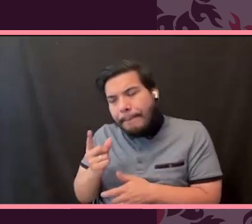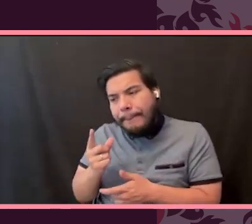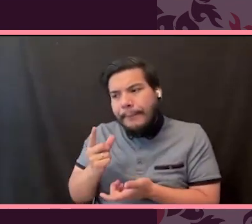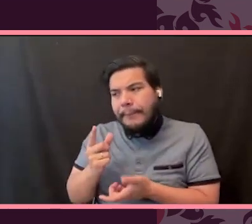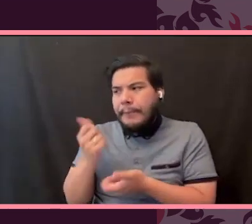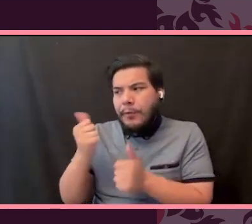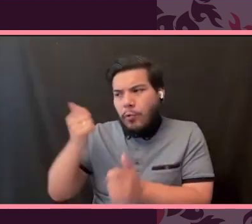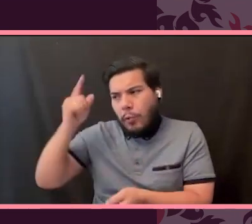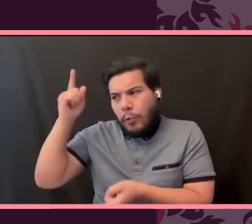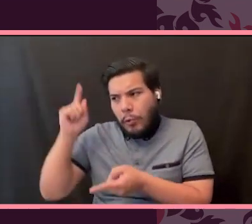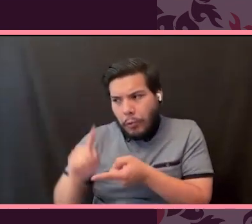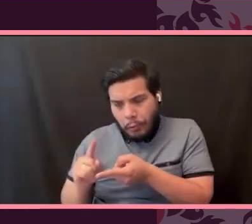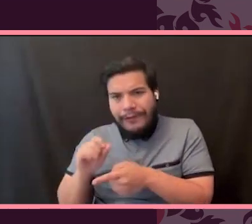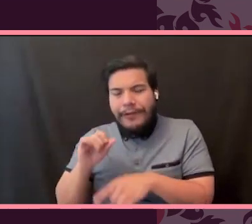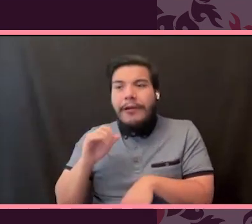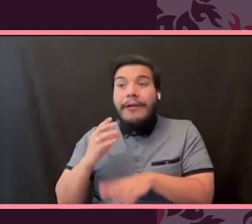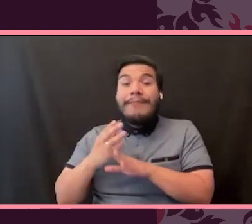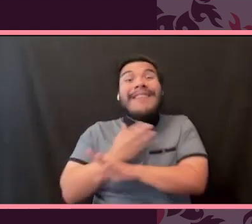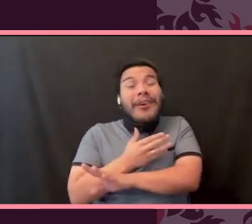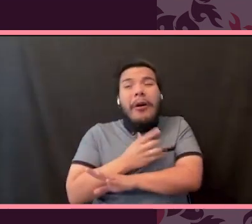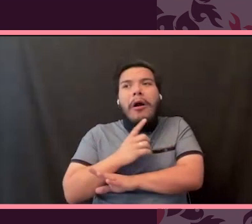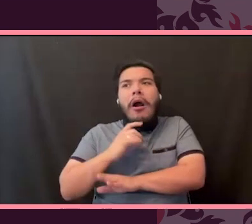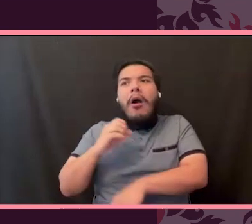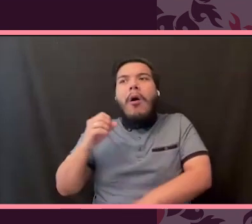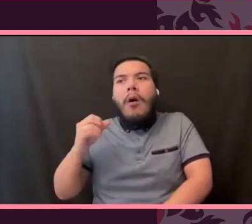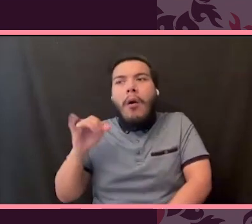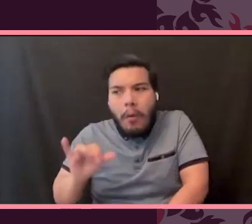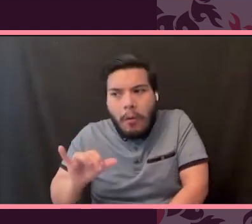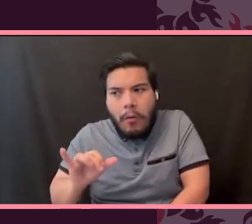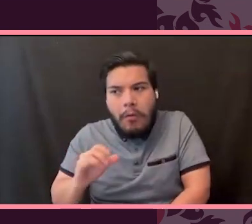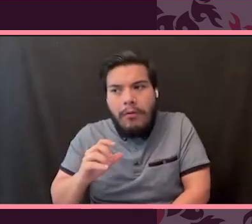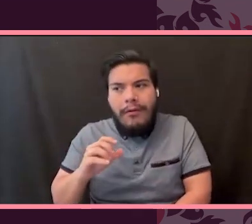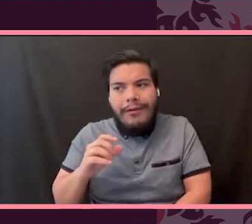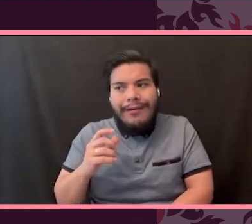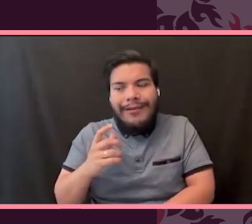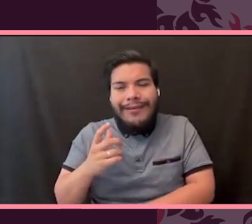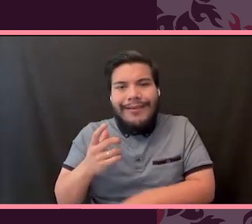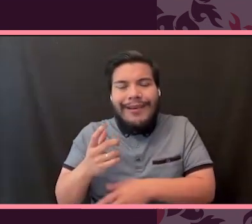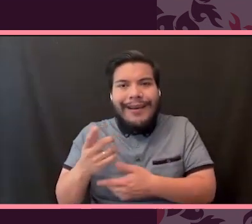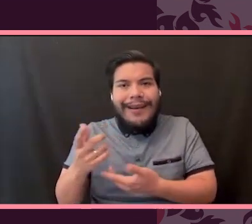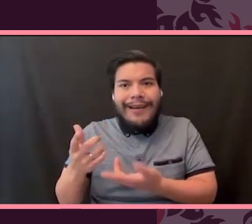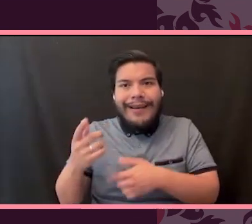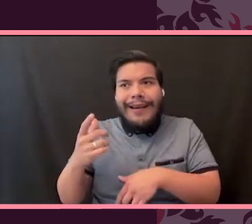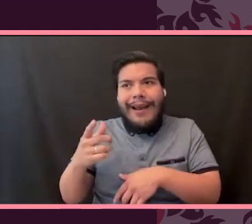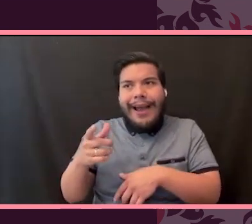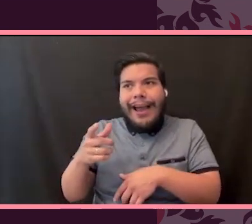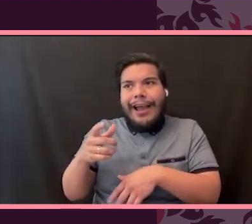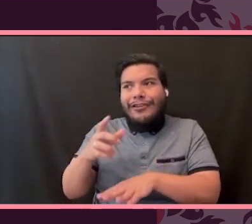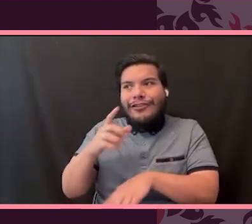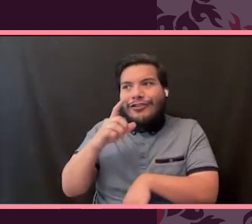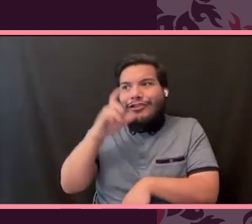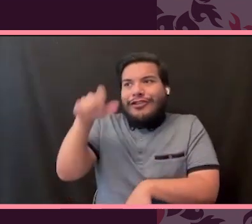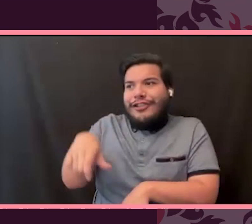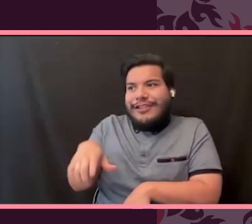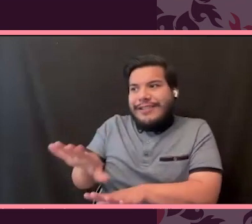reducing those before I really understood that that was not something I should be, messing with him about. I tried